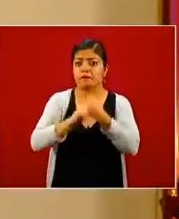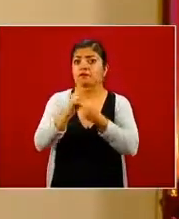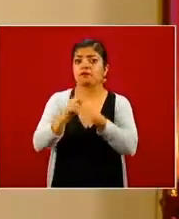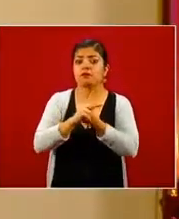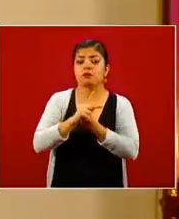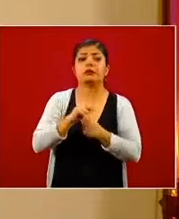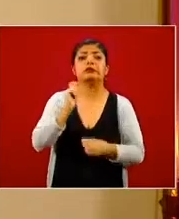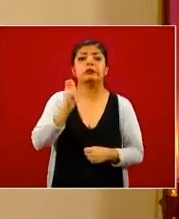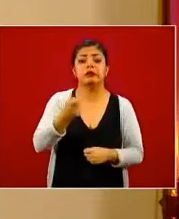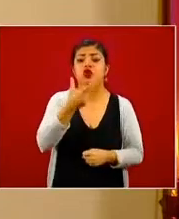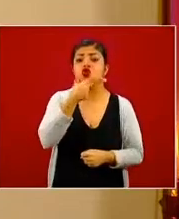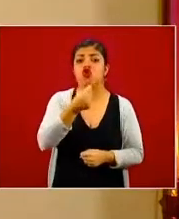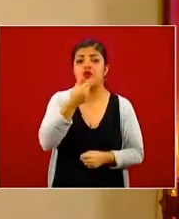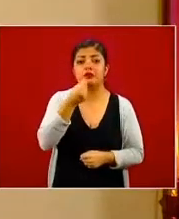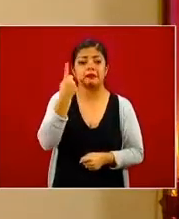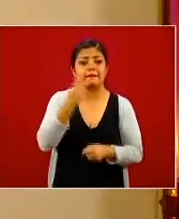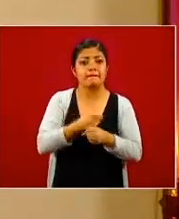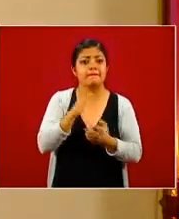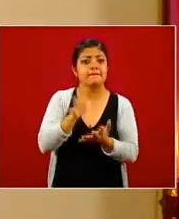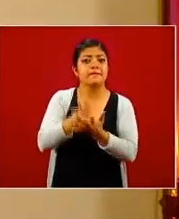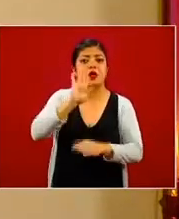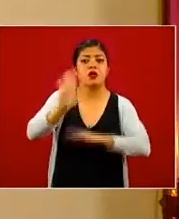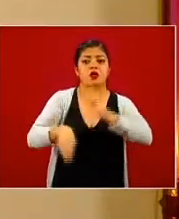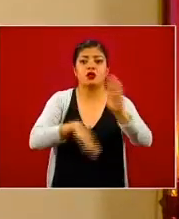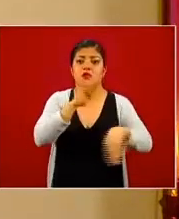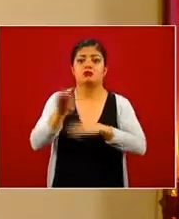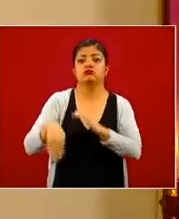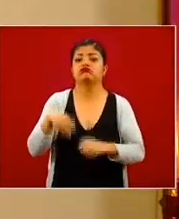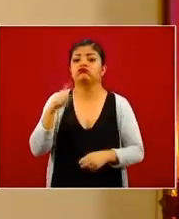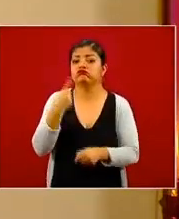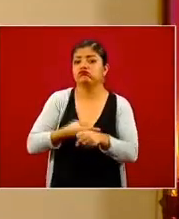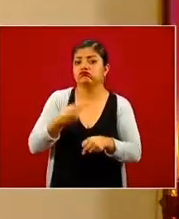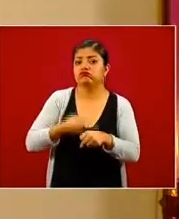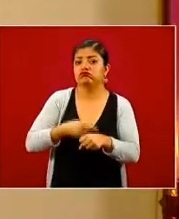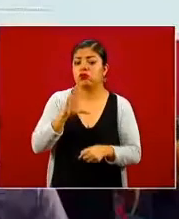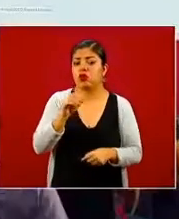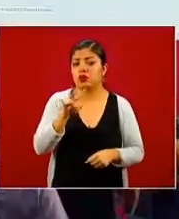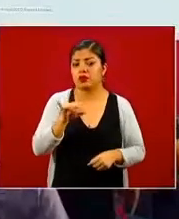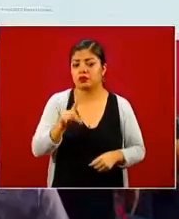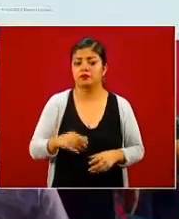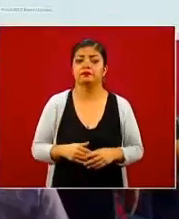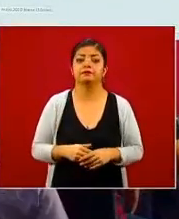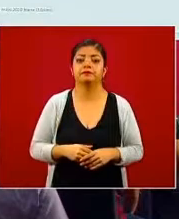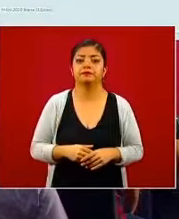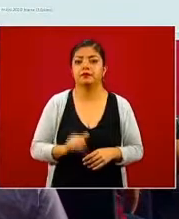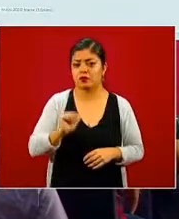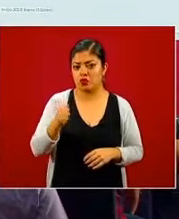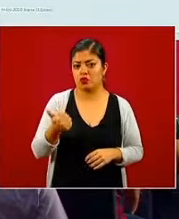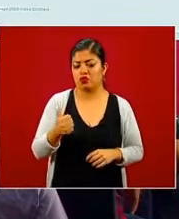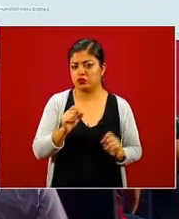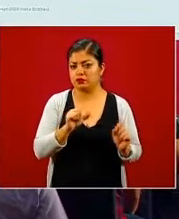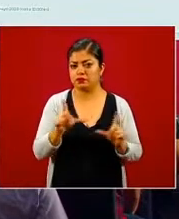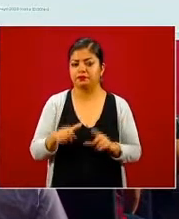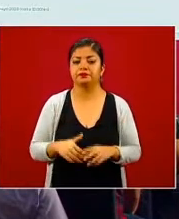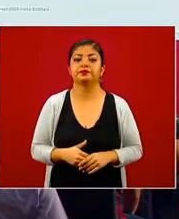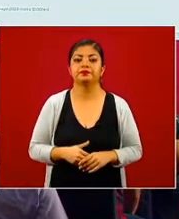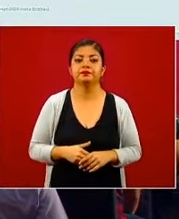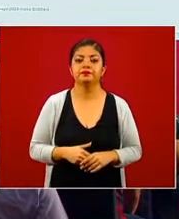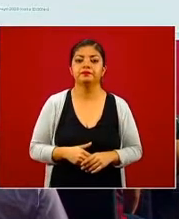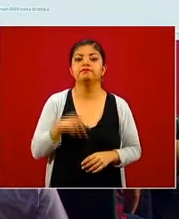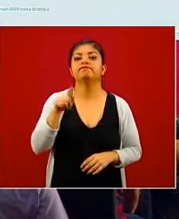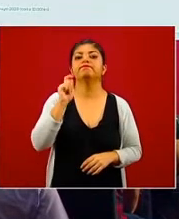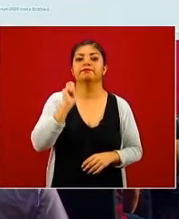isn't just about Mexico. We've seen that more men have died because of this disease.